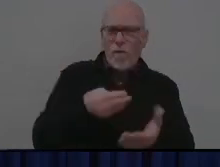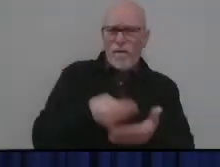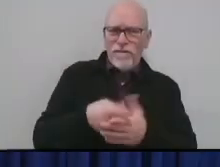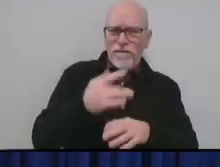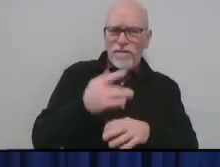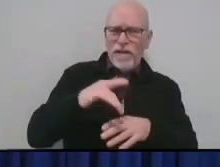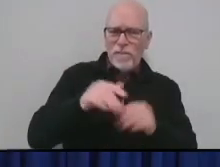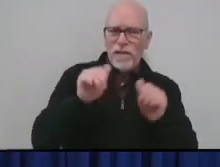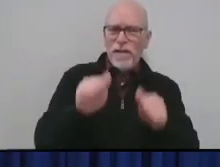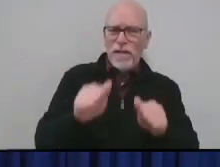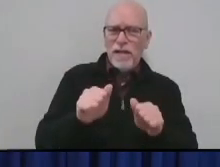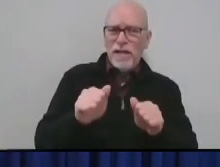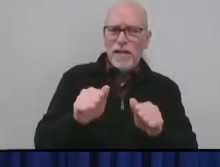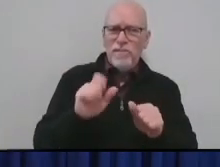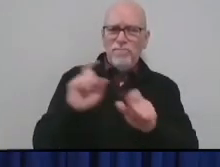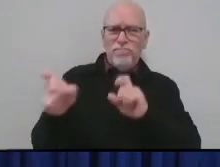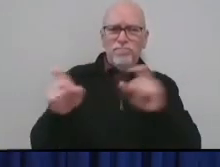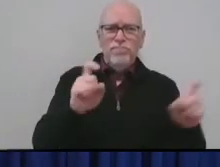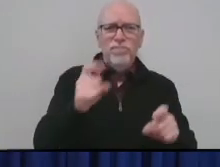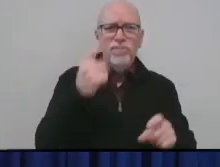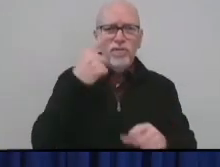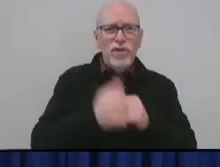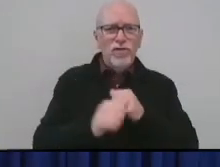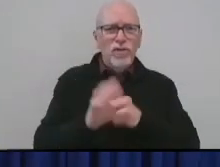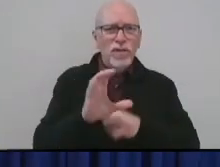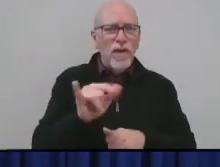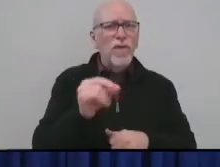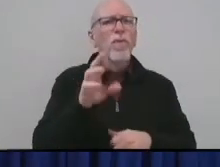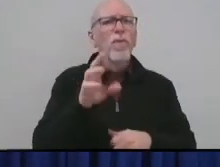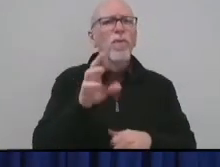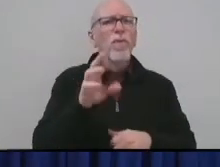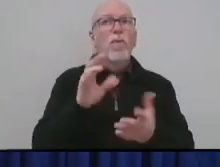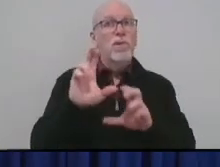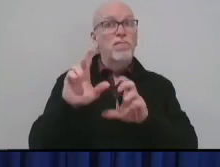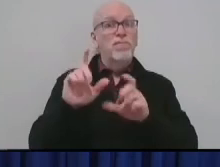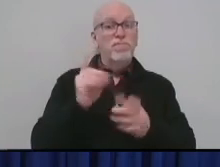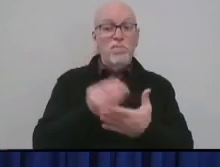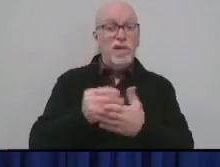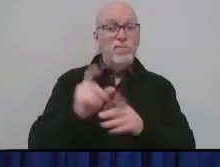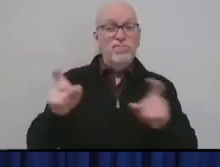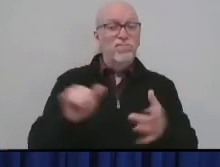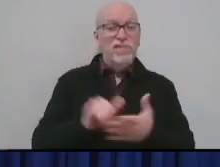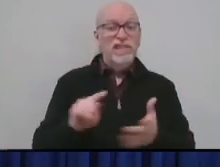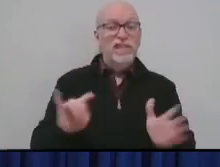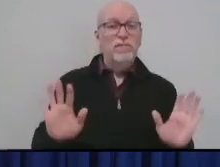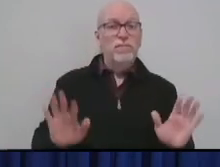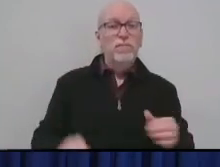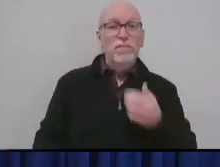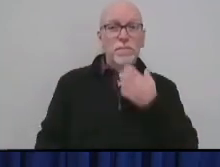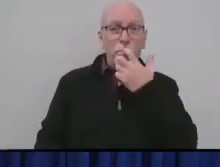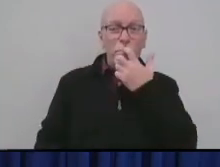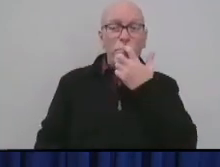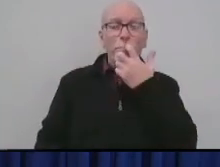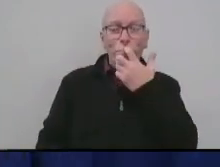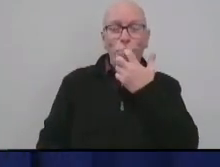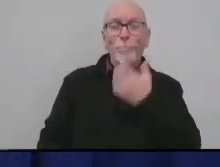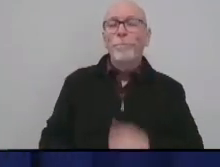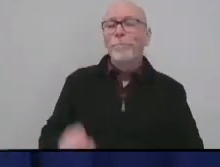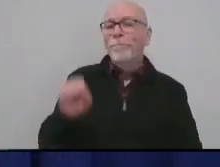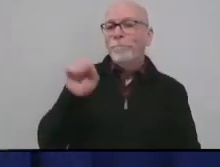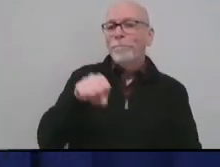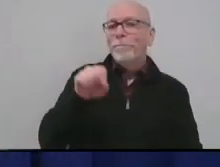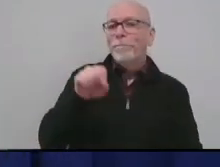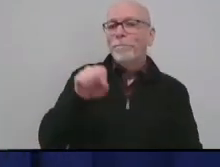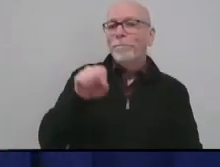Go to those counties, or is what's been allocated all there is? Yes, absolutely. In fact, many